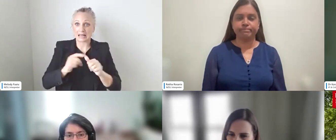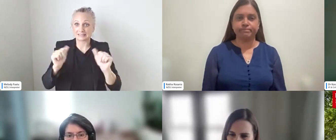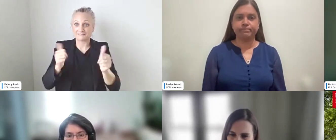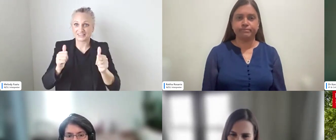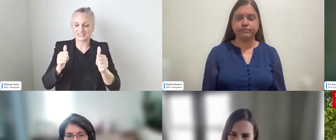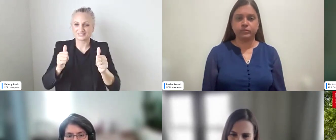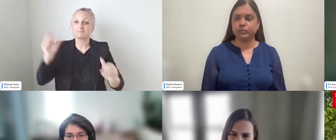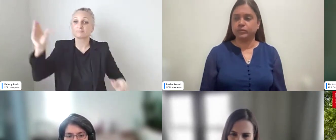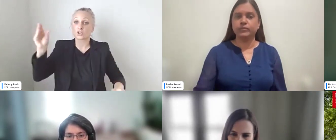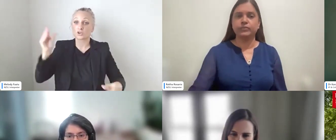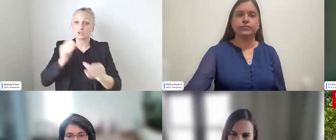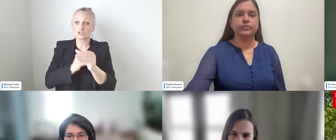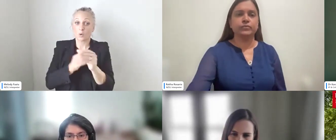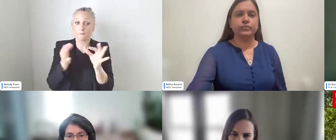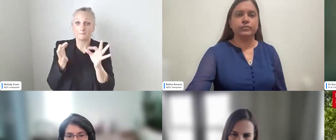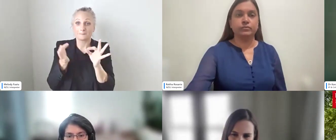of your